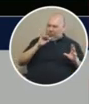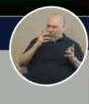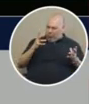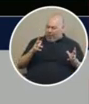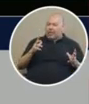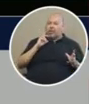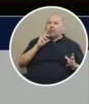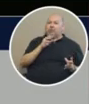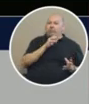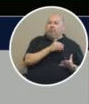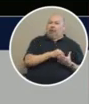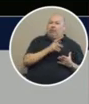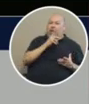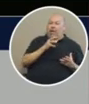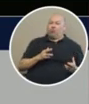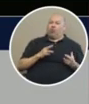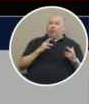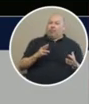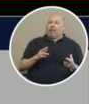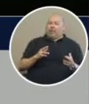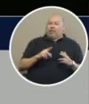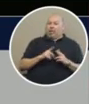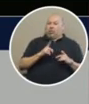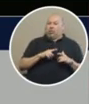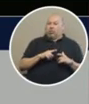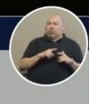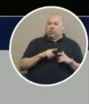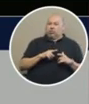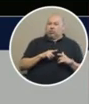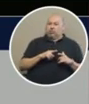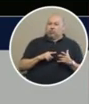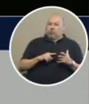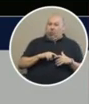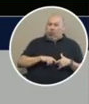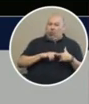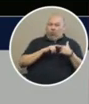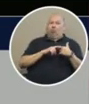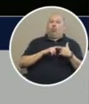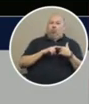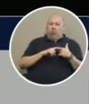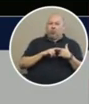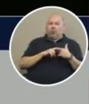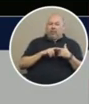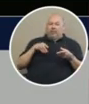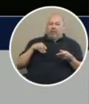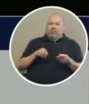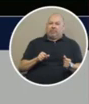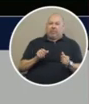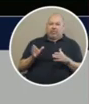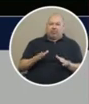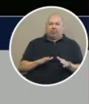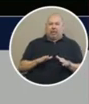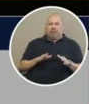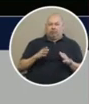going forward, we're not recommending, or we're actually recommending to suspend the implementation of the compensation plan.